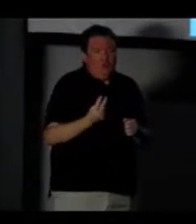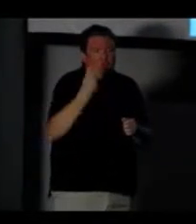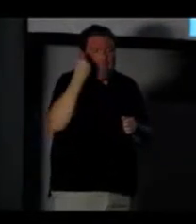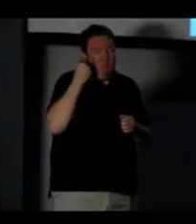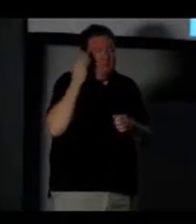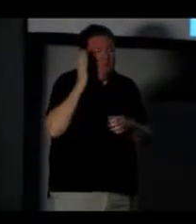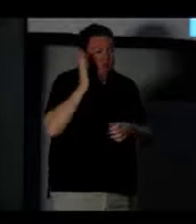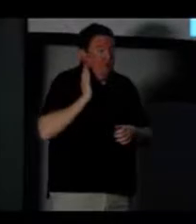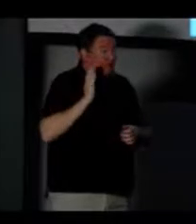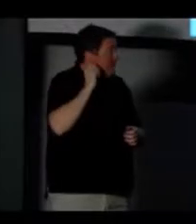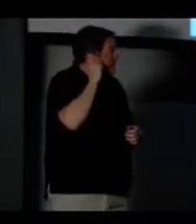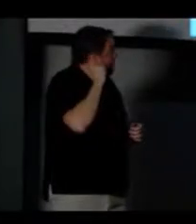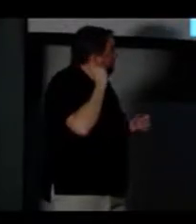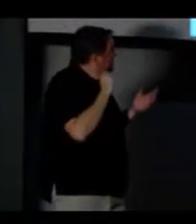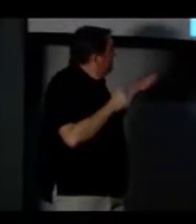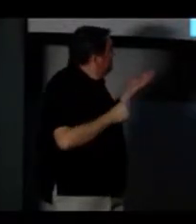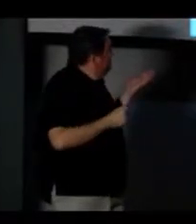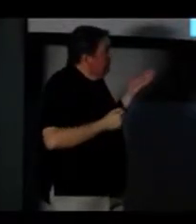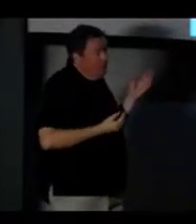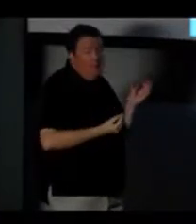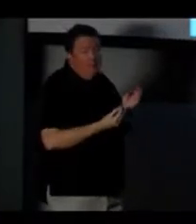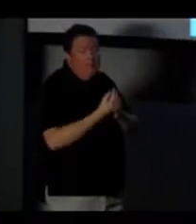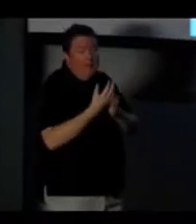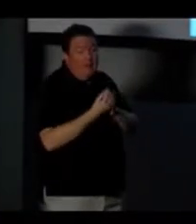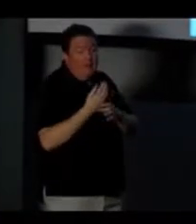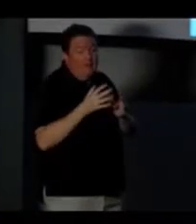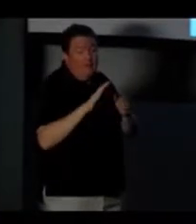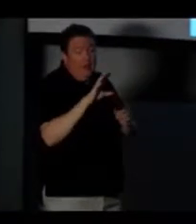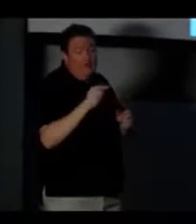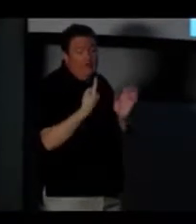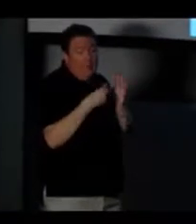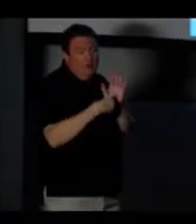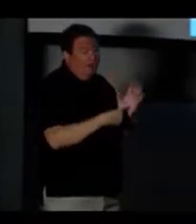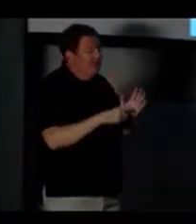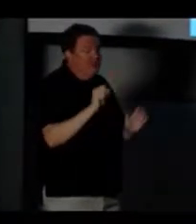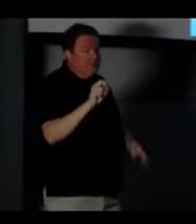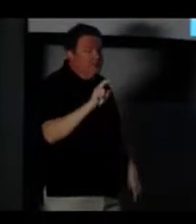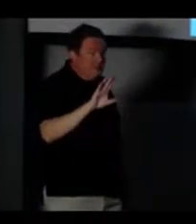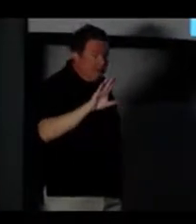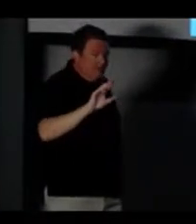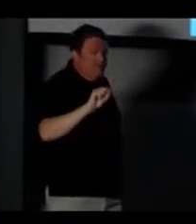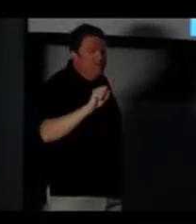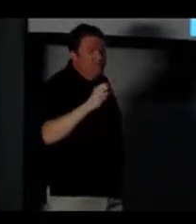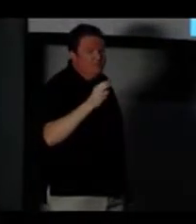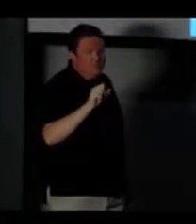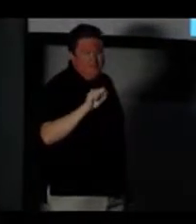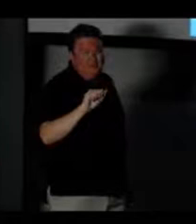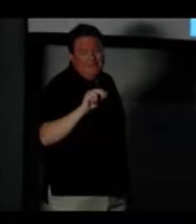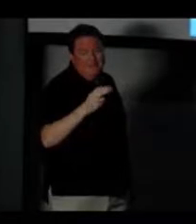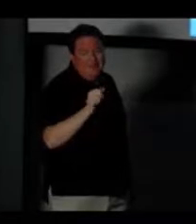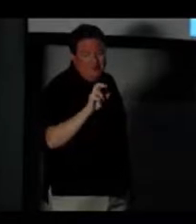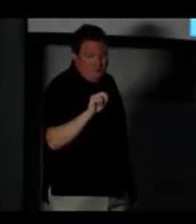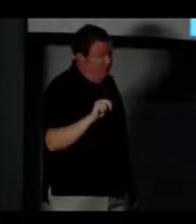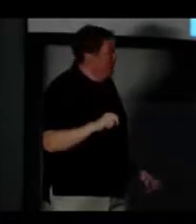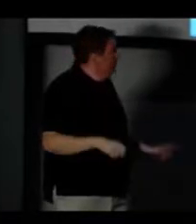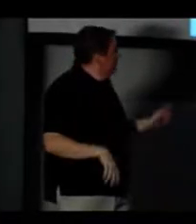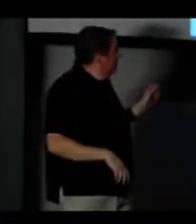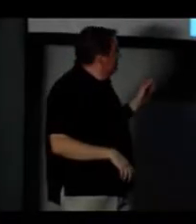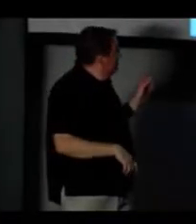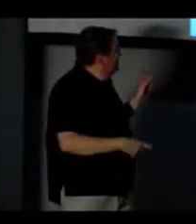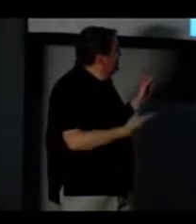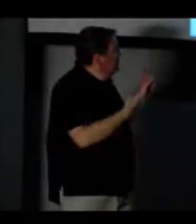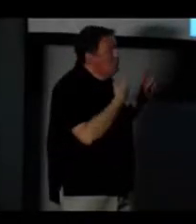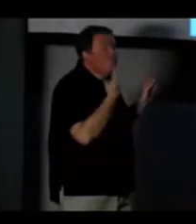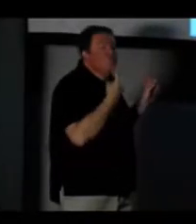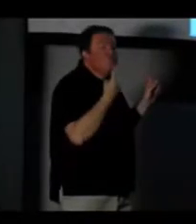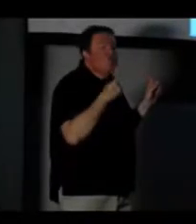example for plants in Africa, sub-Saharan Africa. And what you can see there is red is relatively low